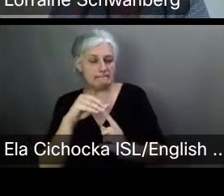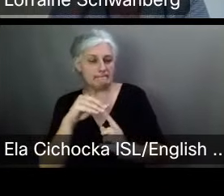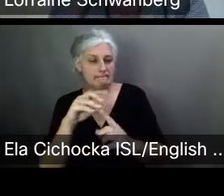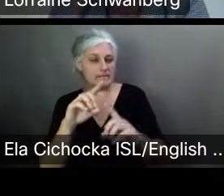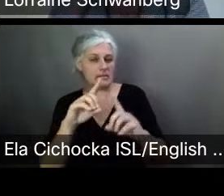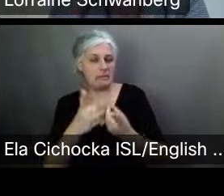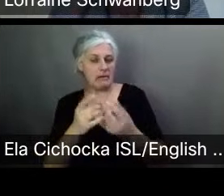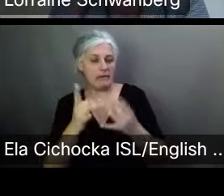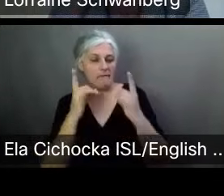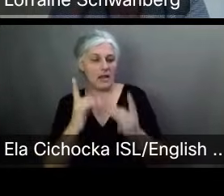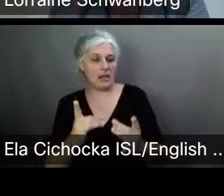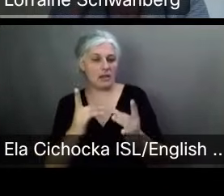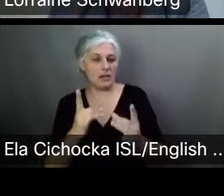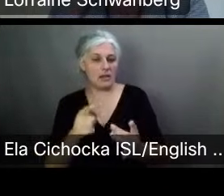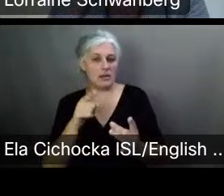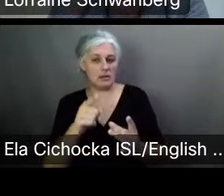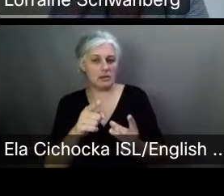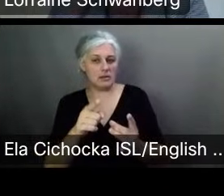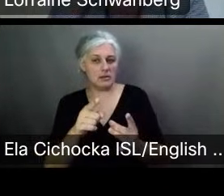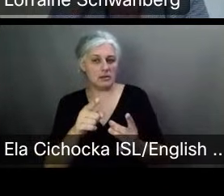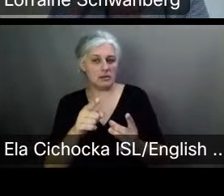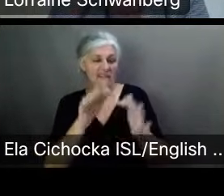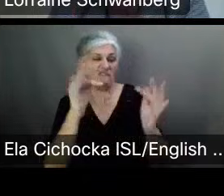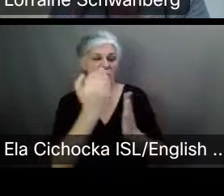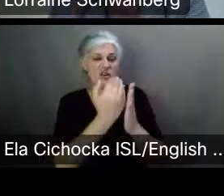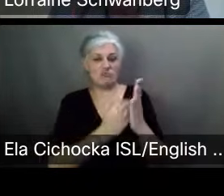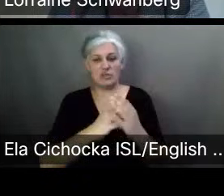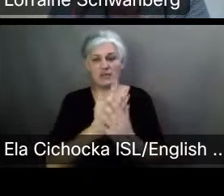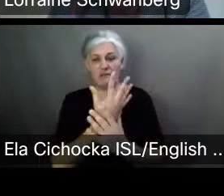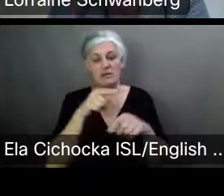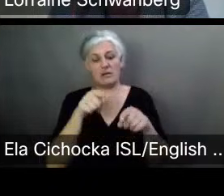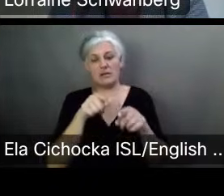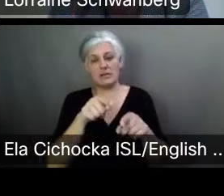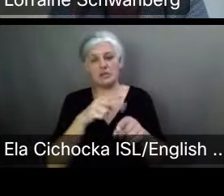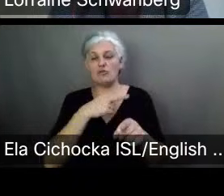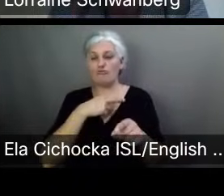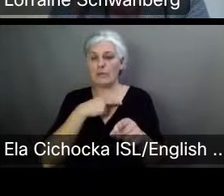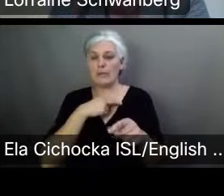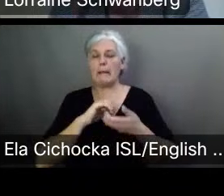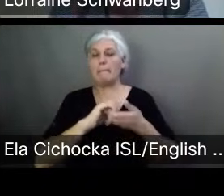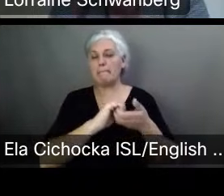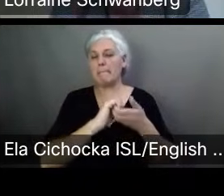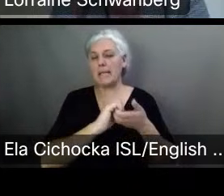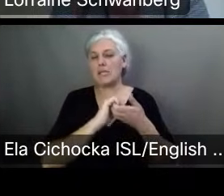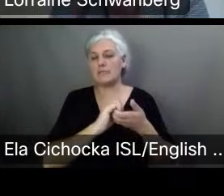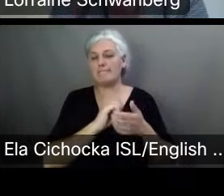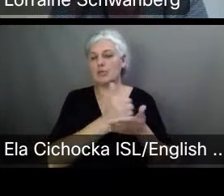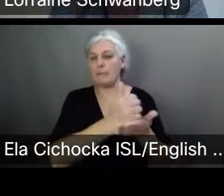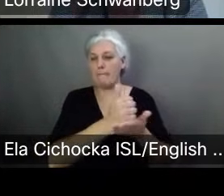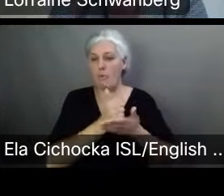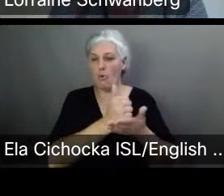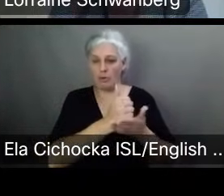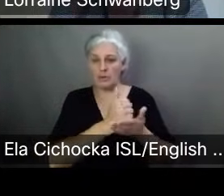Health framework was developed, was that these are really the kind of peer support, those champions who are